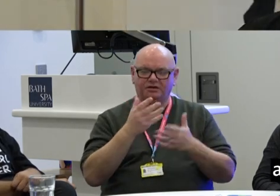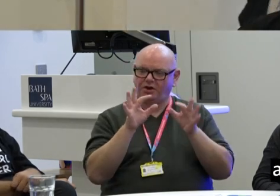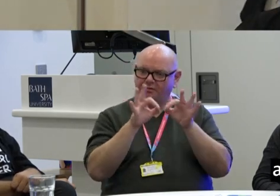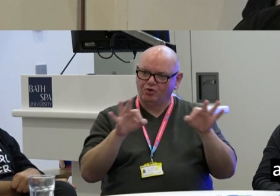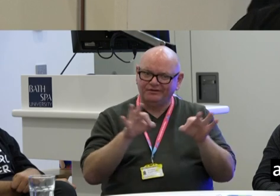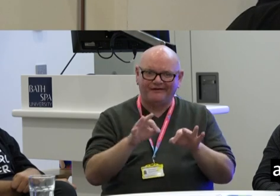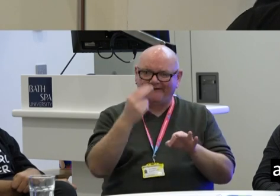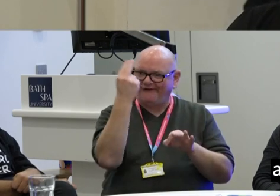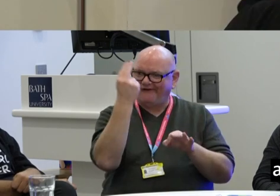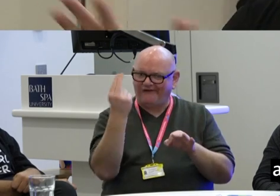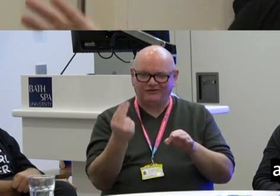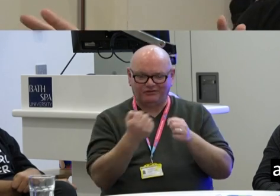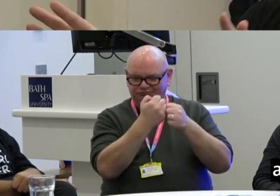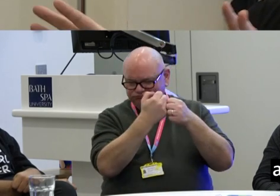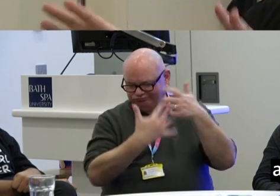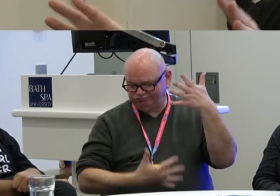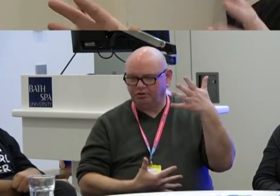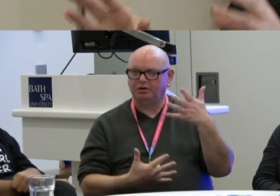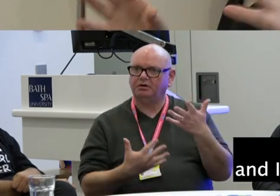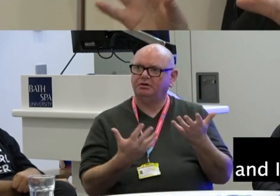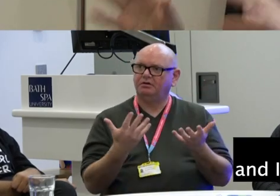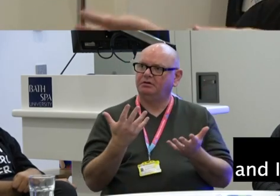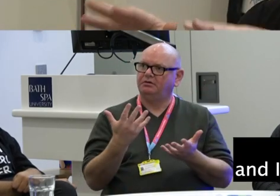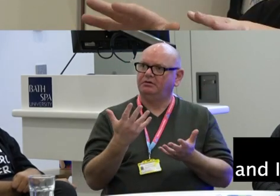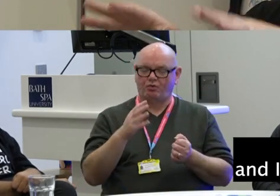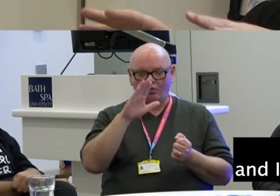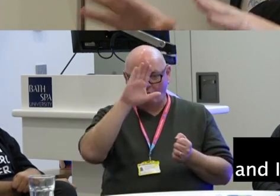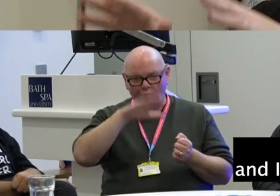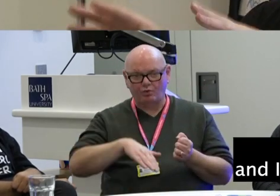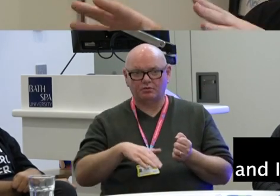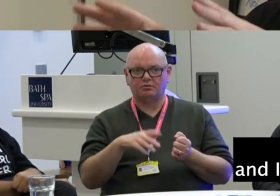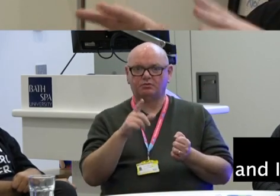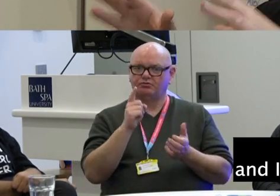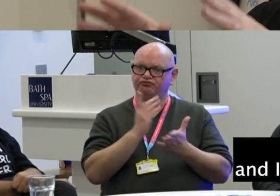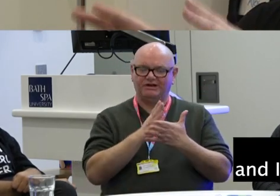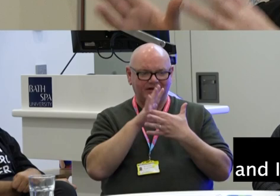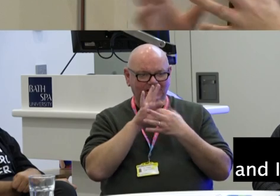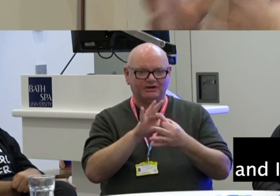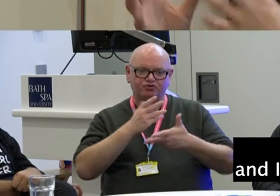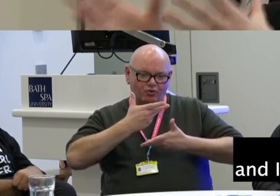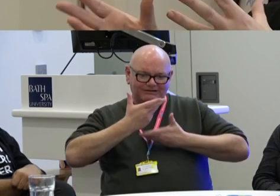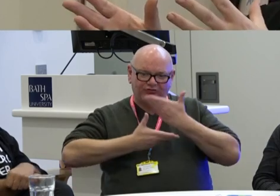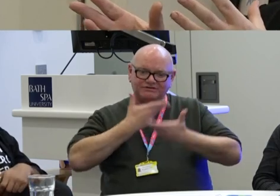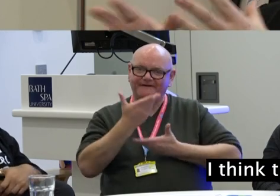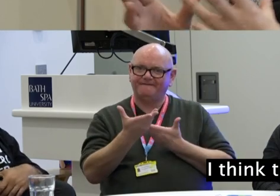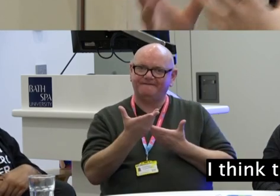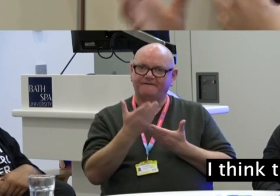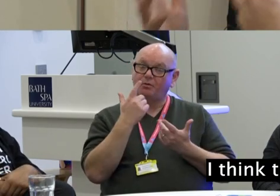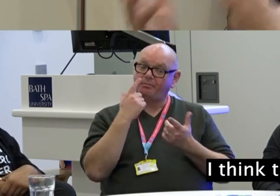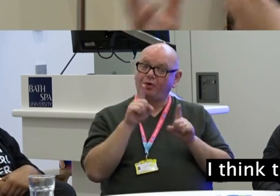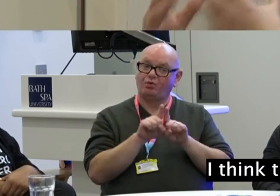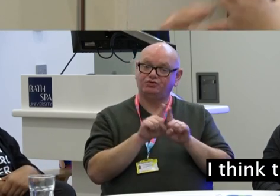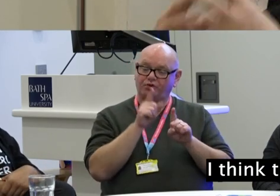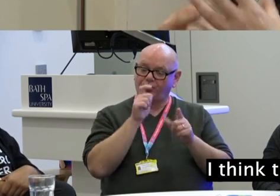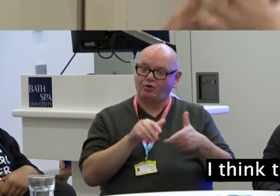art, all of those things drive narratives, and I think that they give hope. I think that